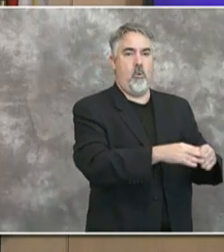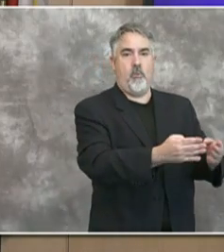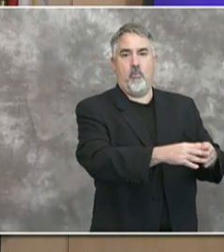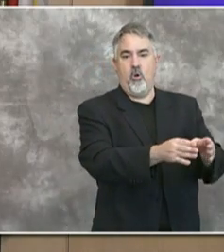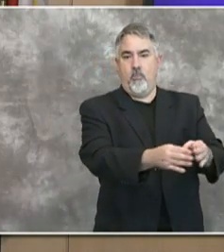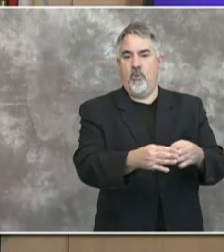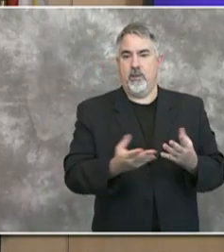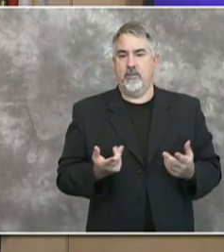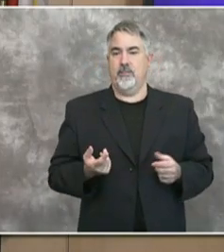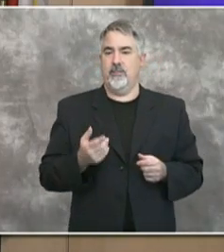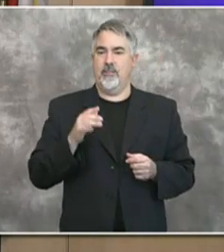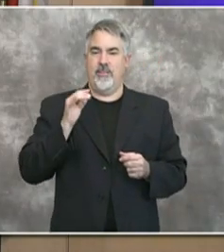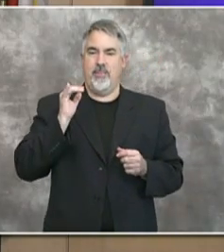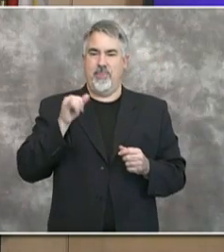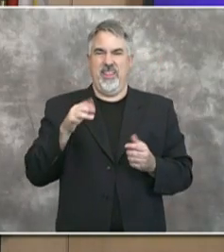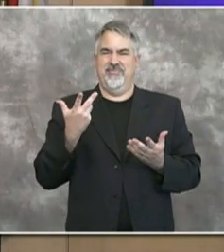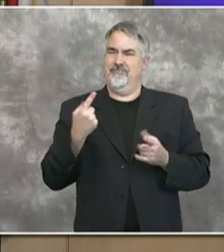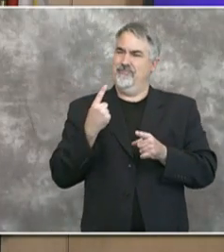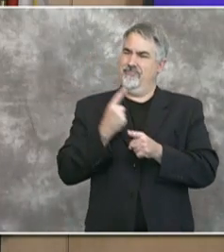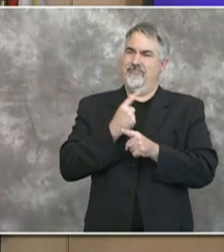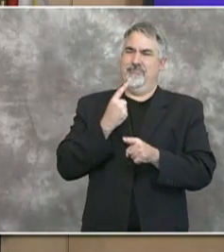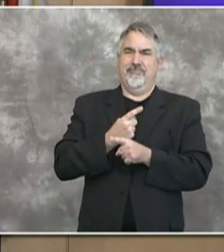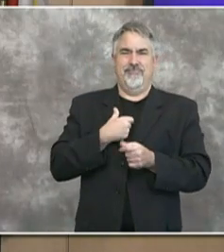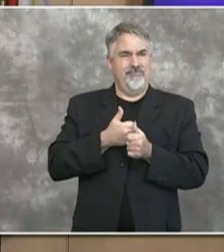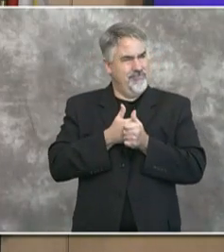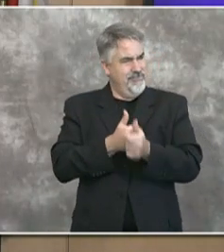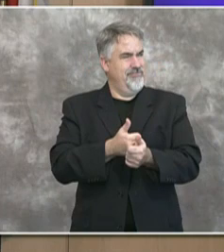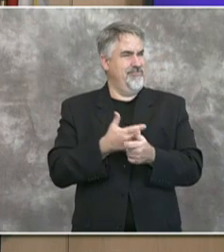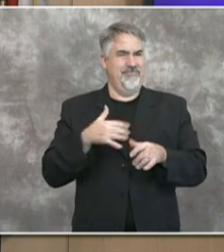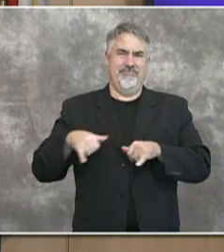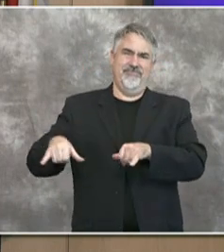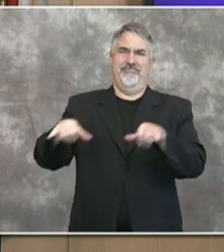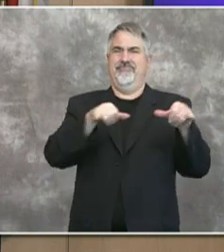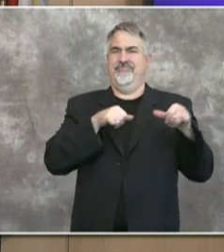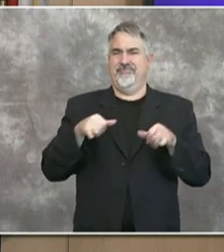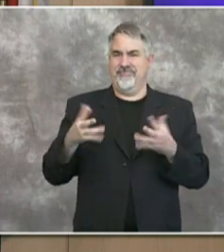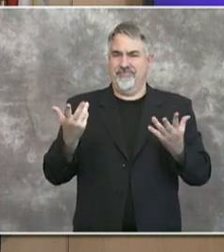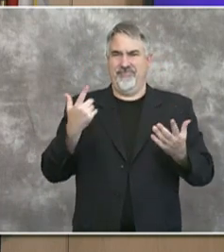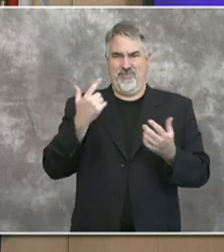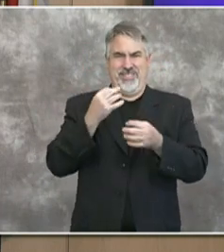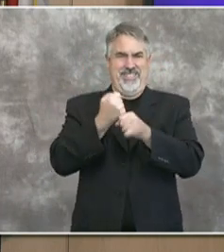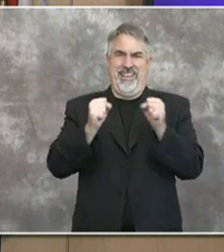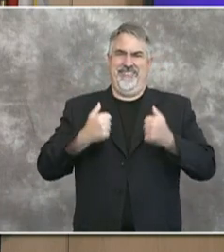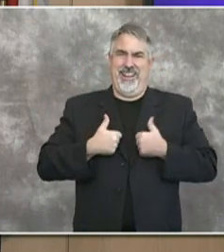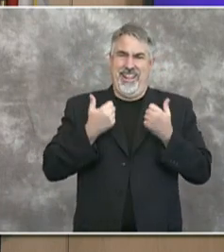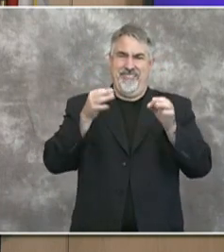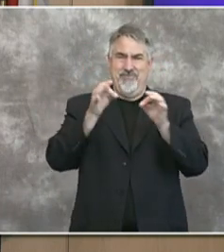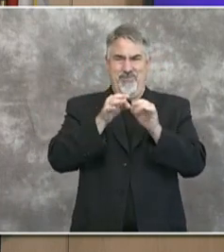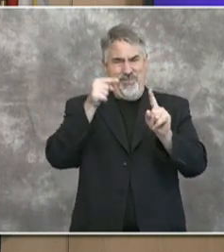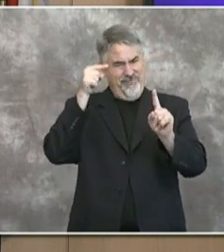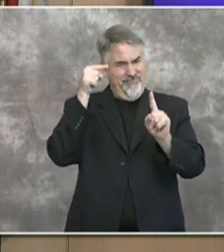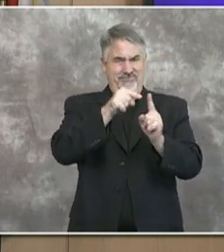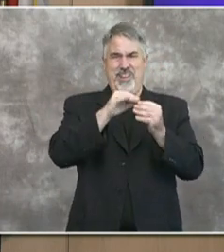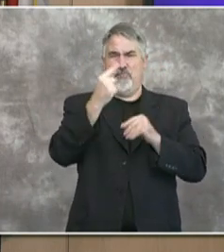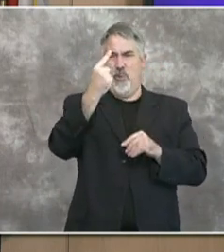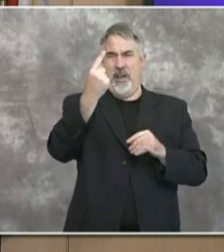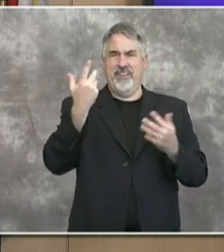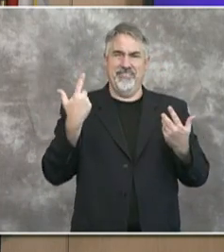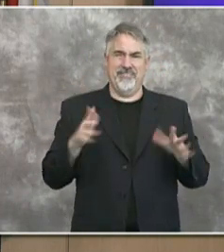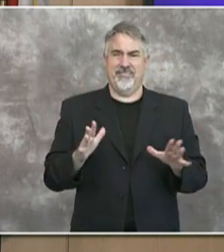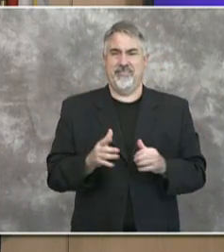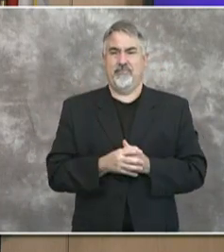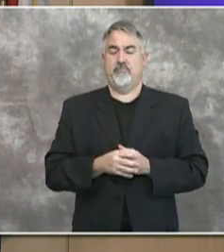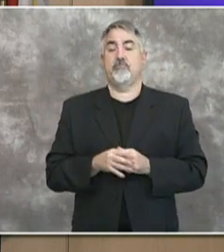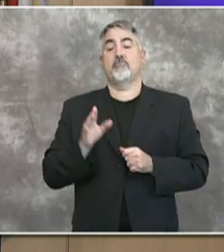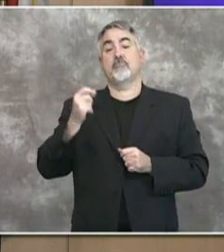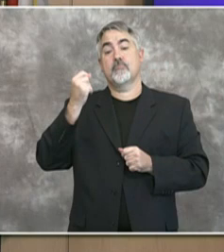morally responsible thing to do, both in preserving life and rebuilding our economy. It is also important to know that the actions of one jurisdiction